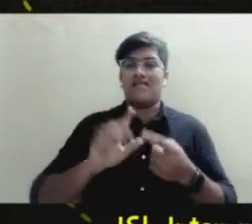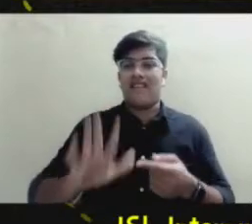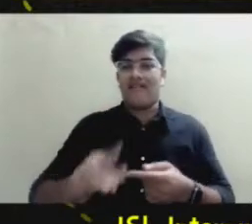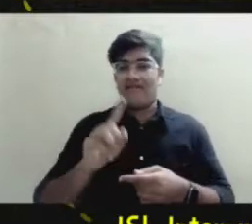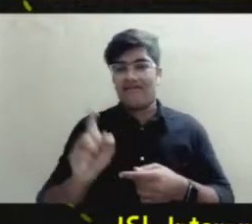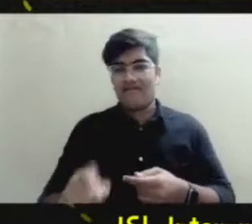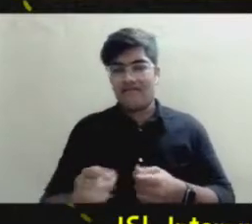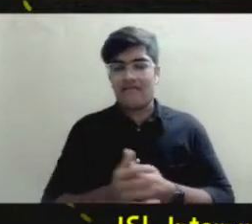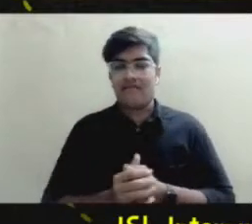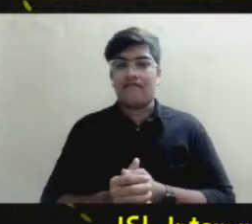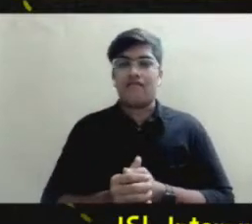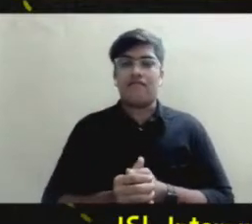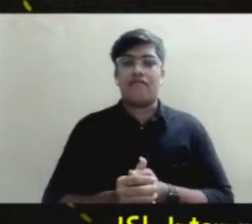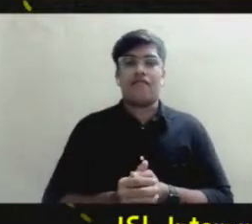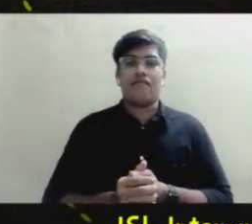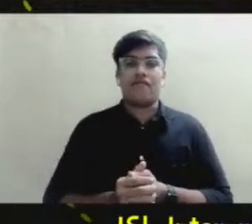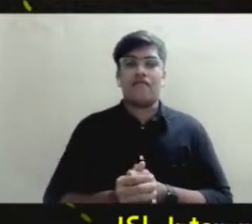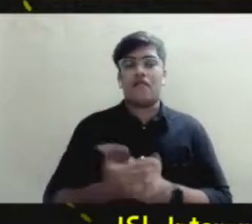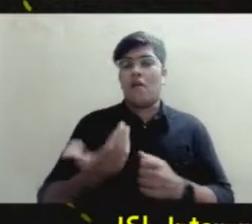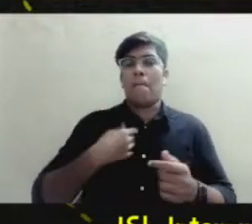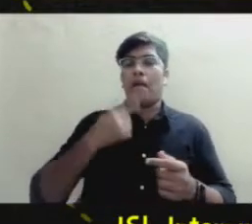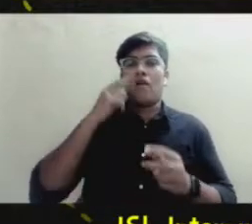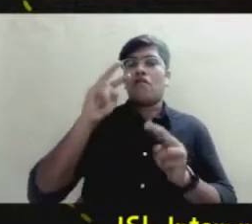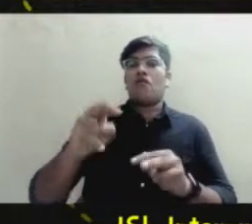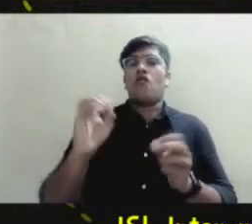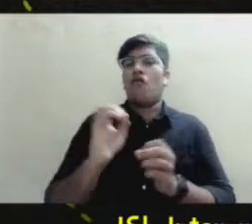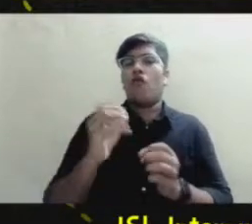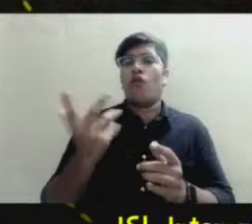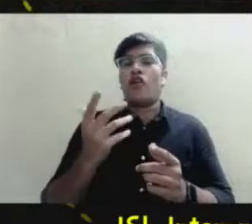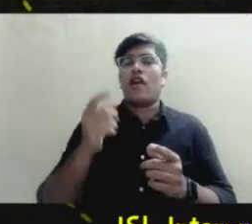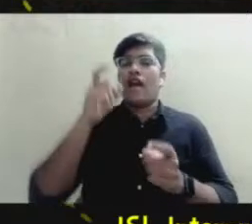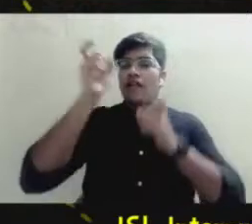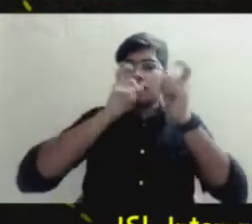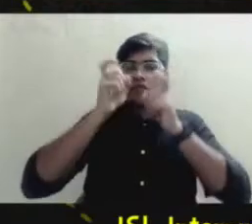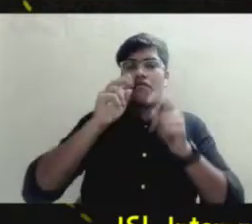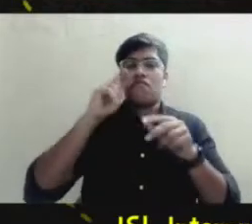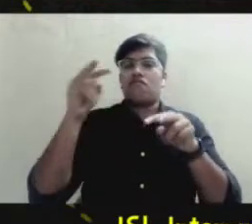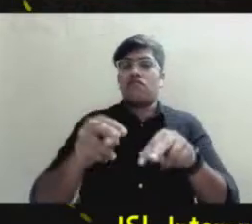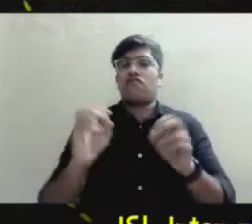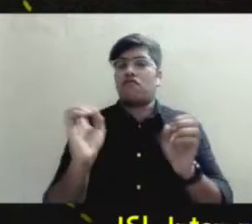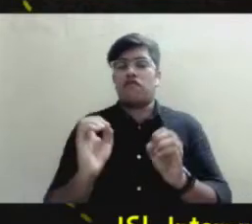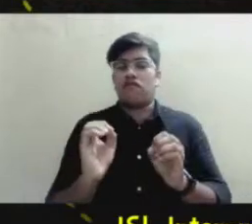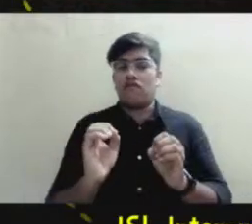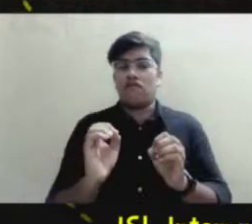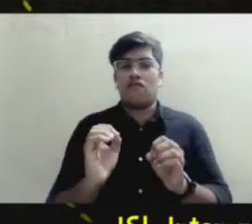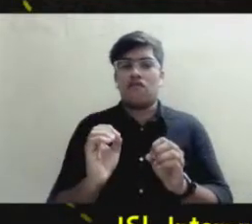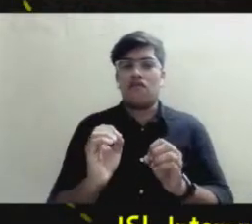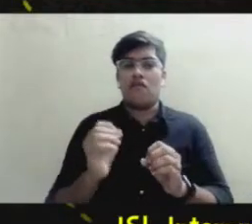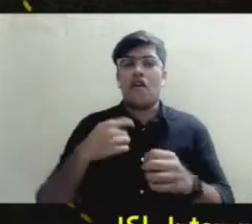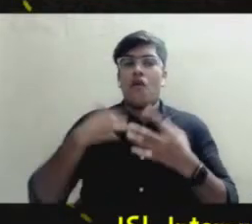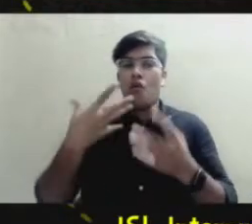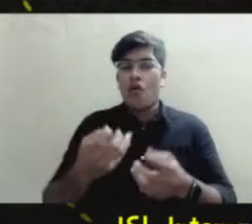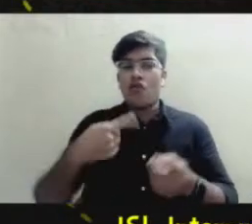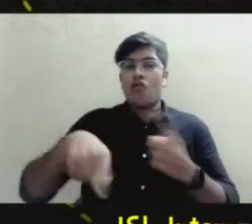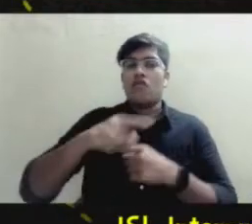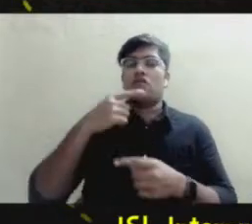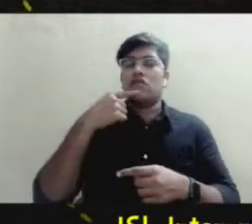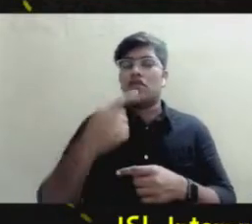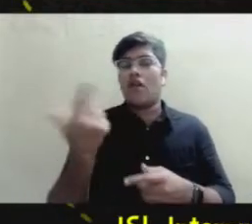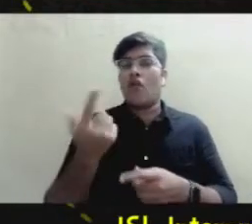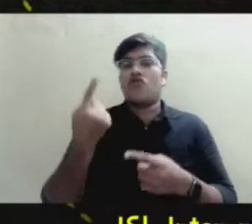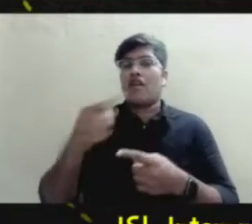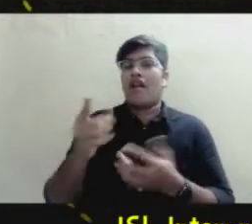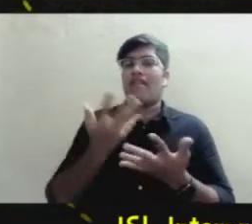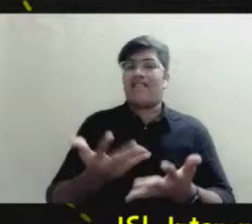we don't look at expression. Right? We want them, I mean, we want them to say all the right things to